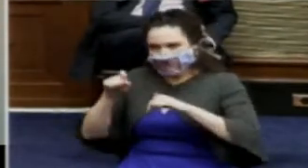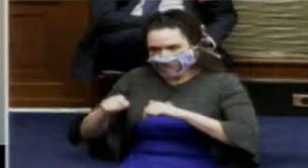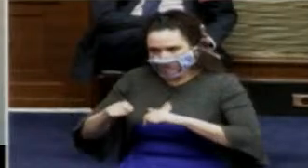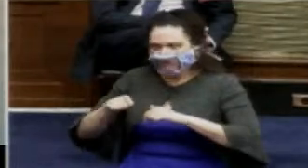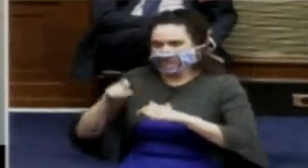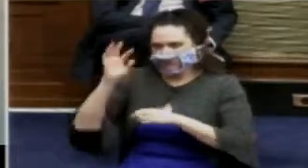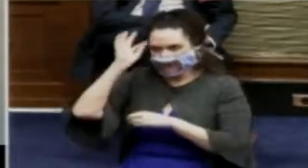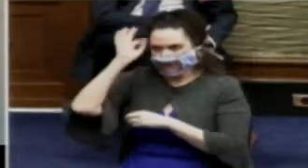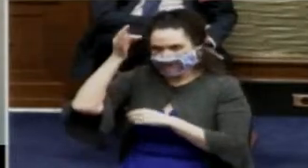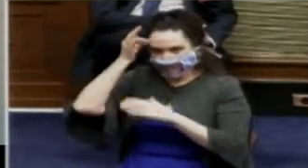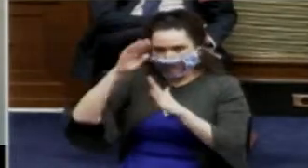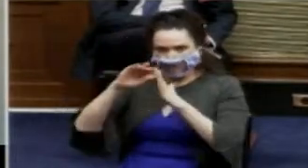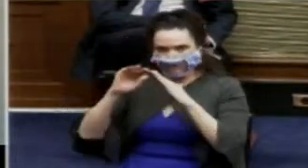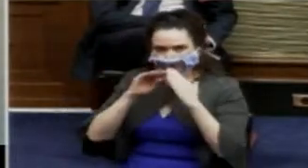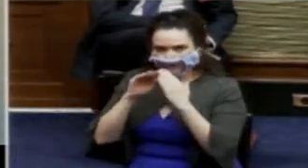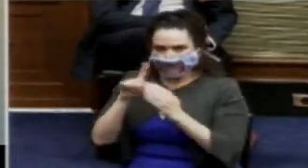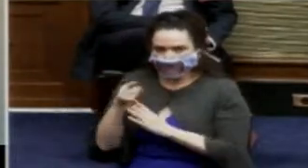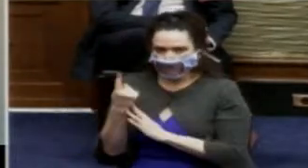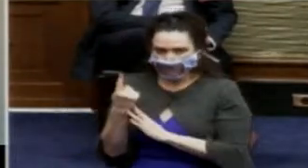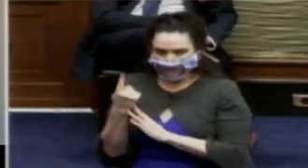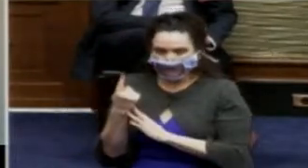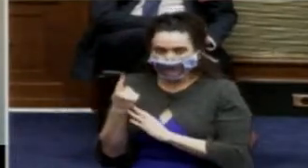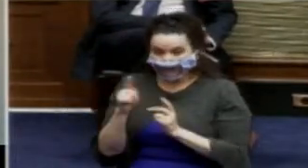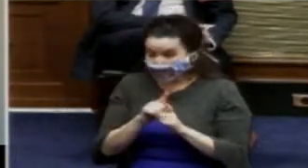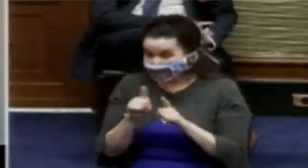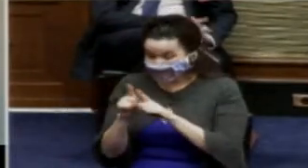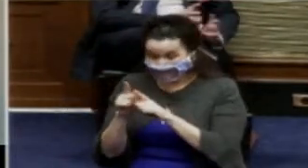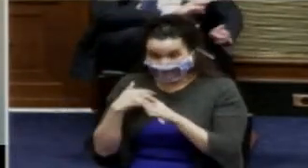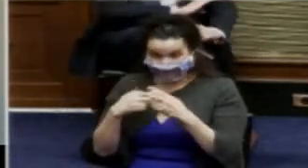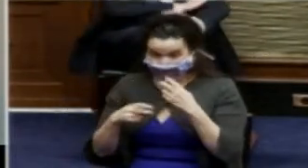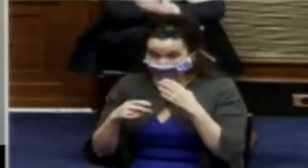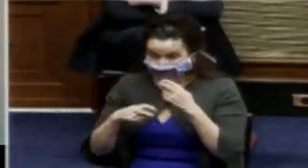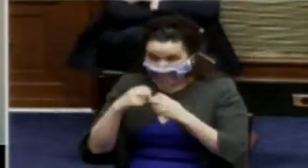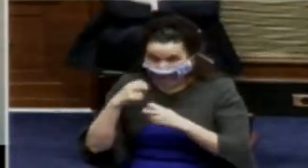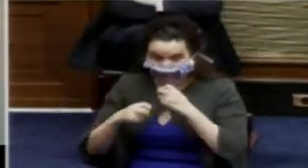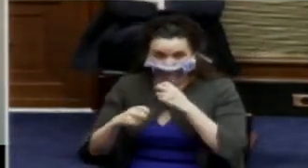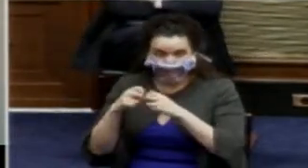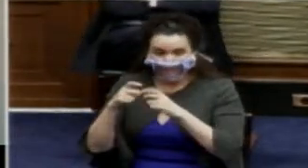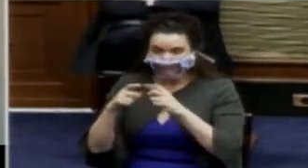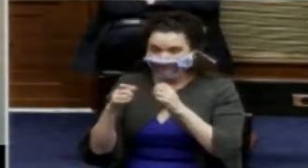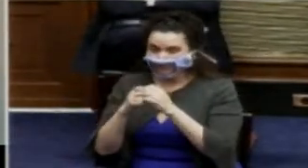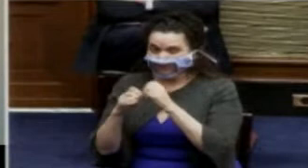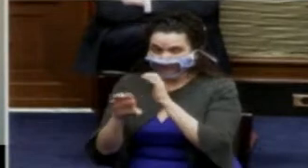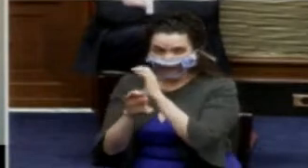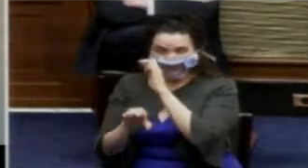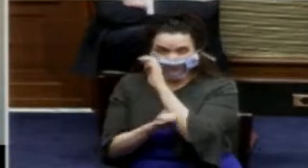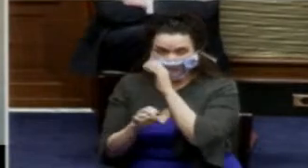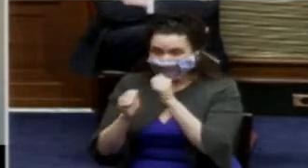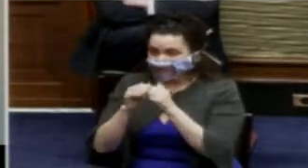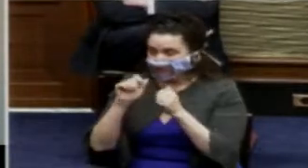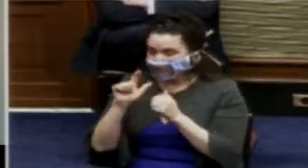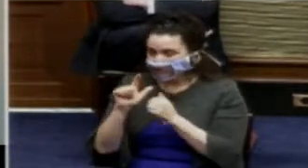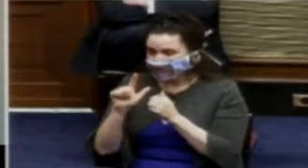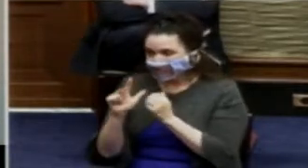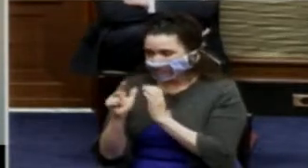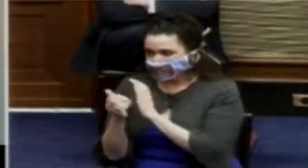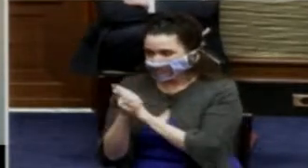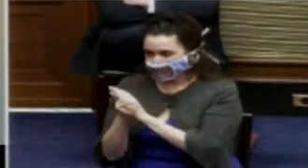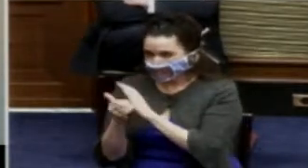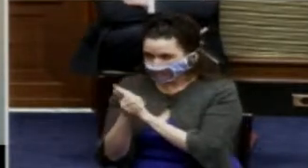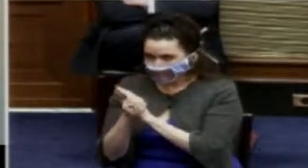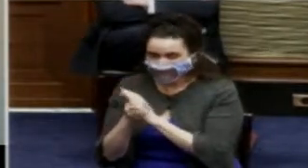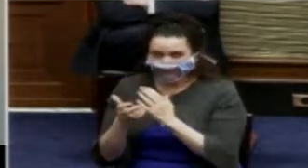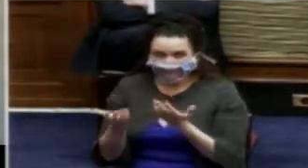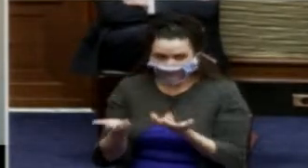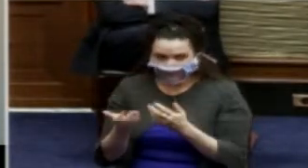was. And then we have a constitutionality issue with the 23rd Amendment. So there is a way to make Washington, D.C. a new